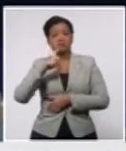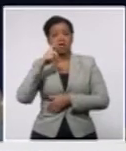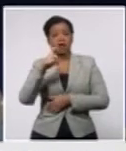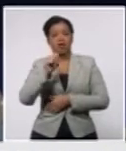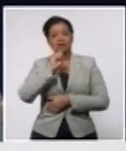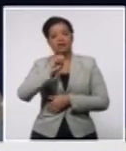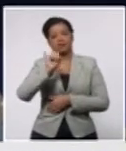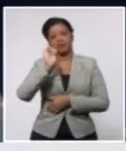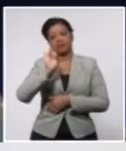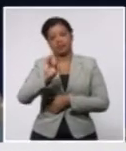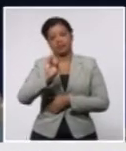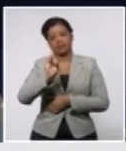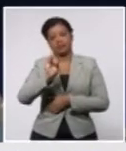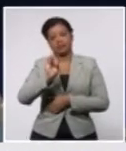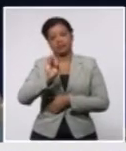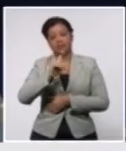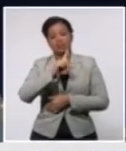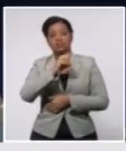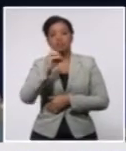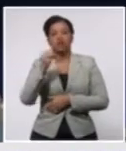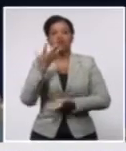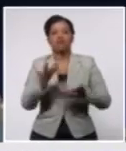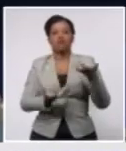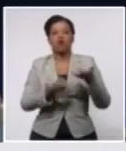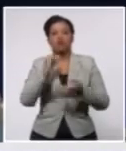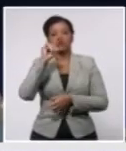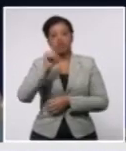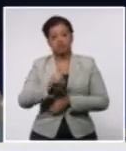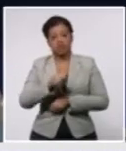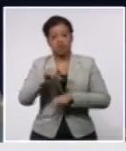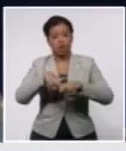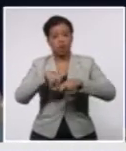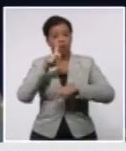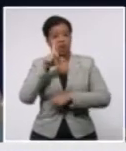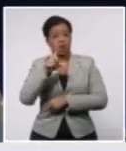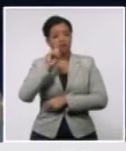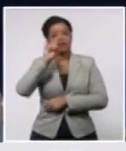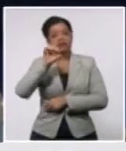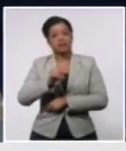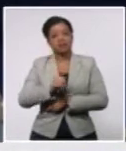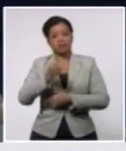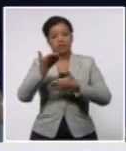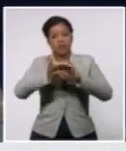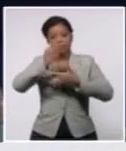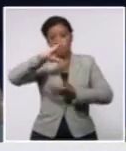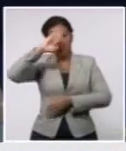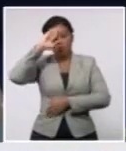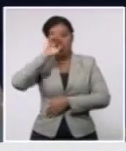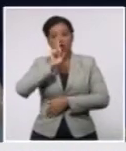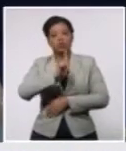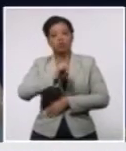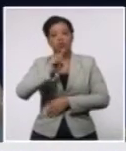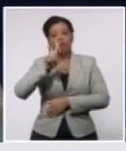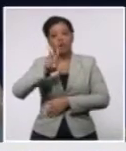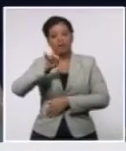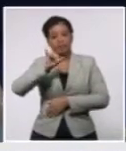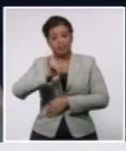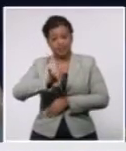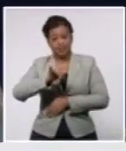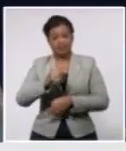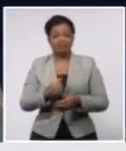2,205, Mayabeque 117, Villa Clara 67, Cienfuegos 60, Holguín